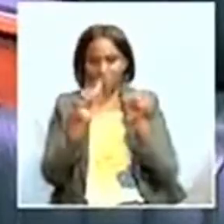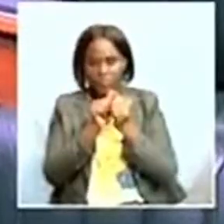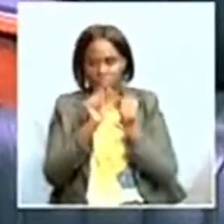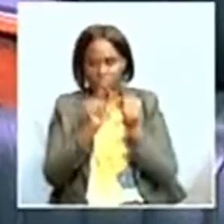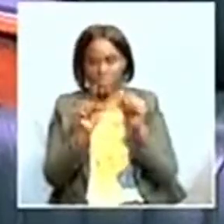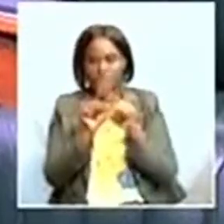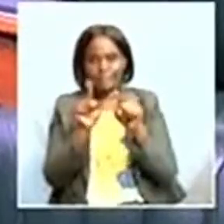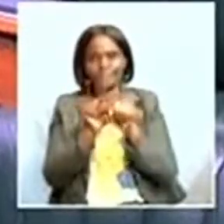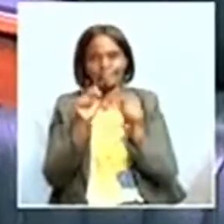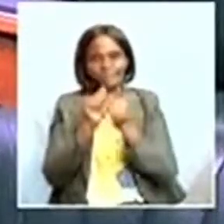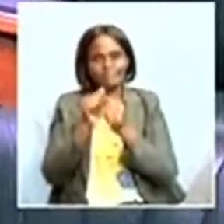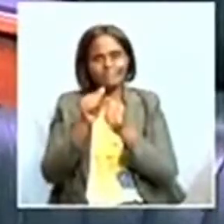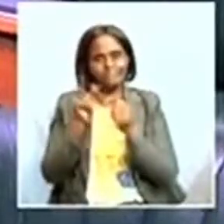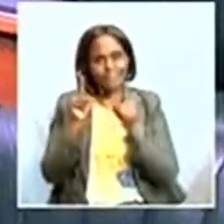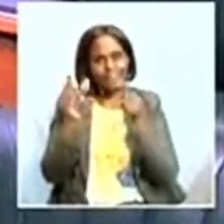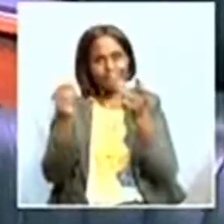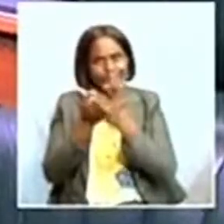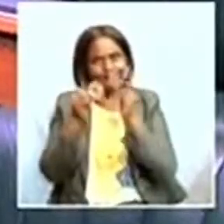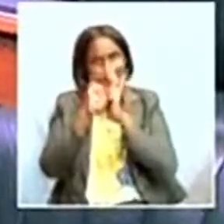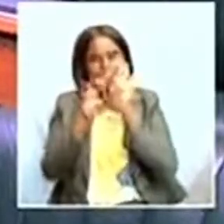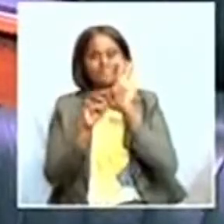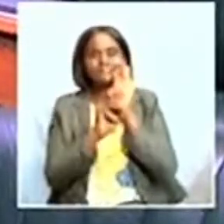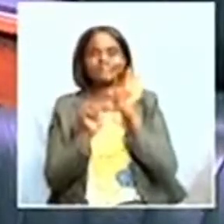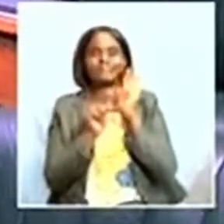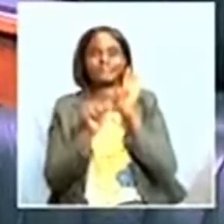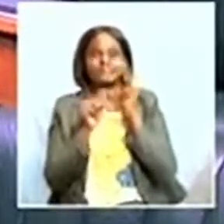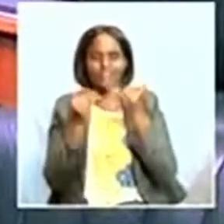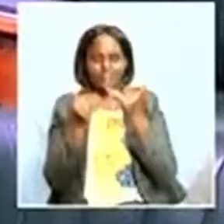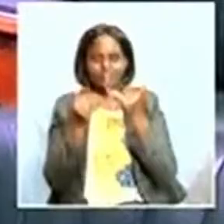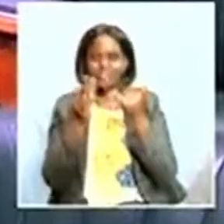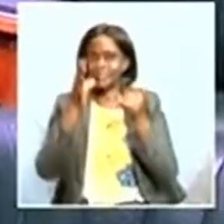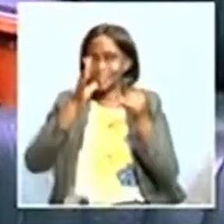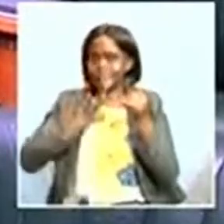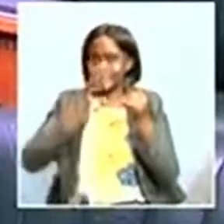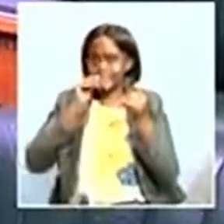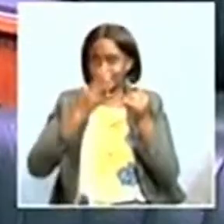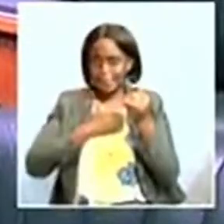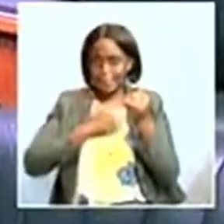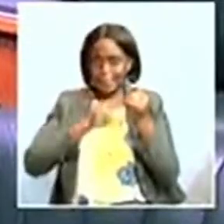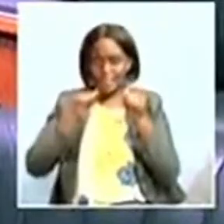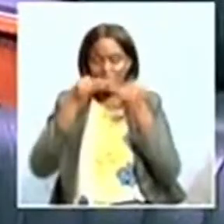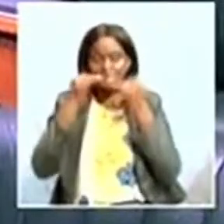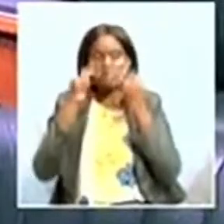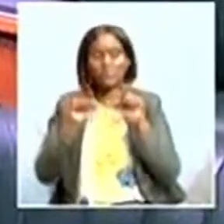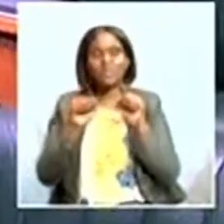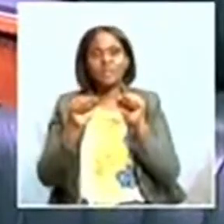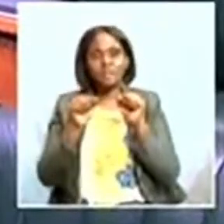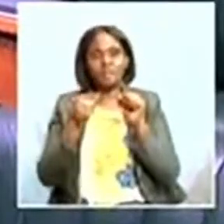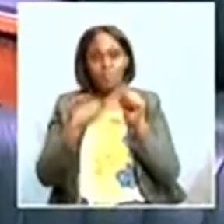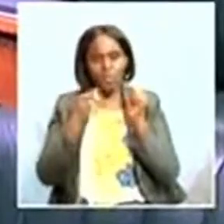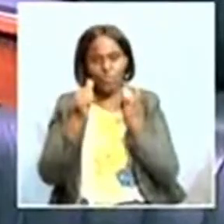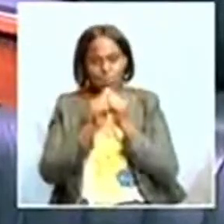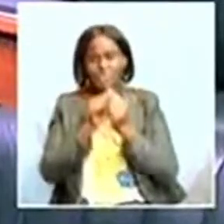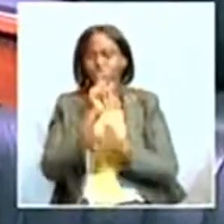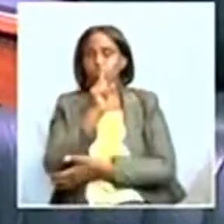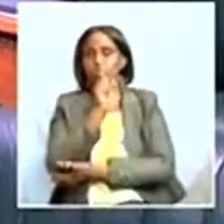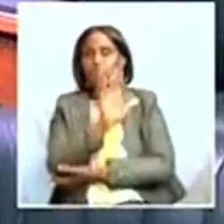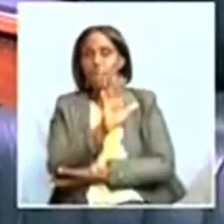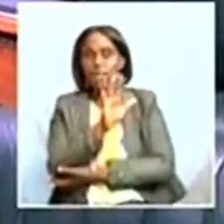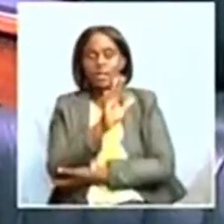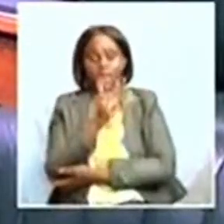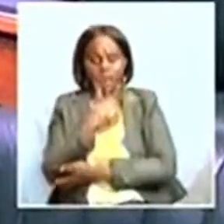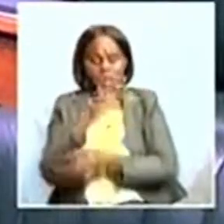the implementation of the new curriculum. Right now, Madam Speaker, I can confirm with facts that I have